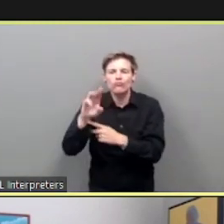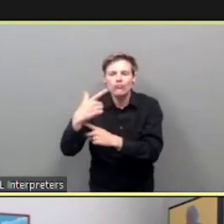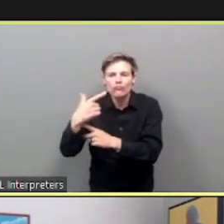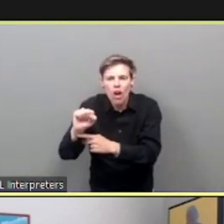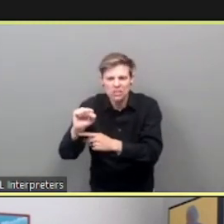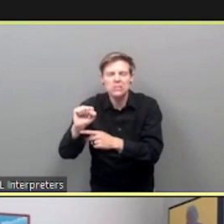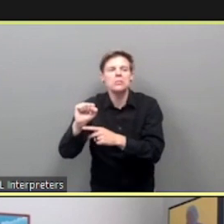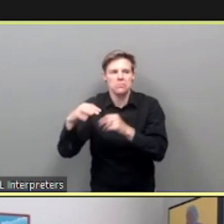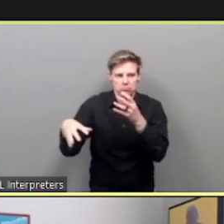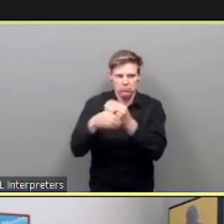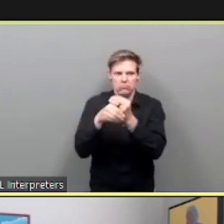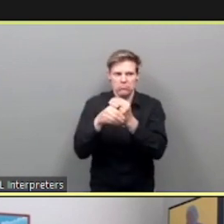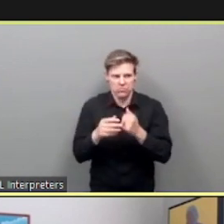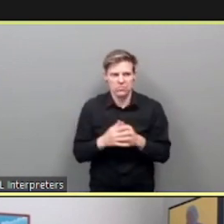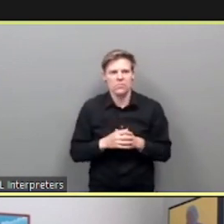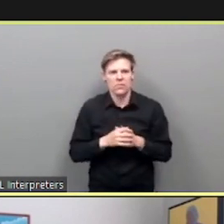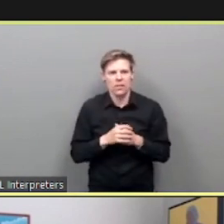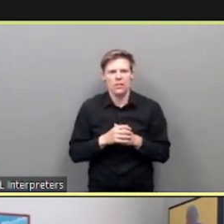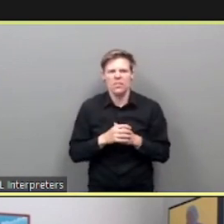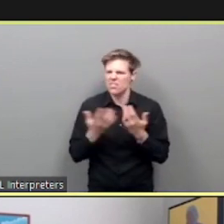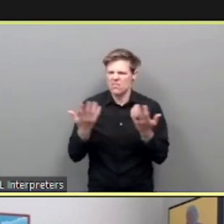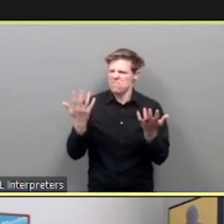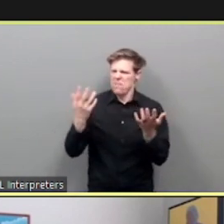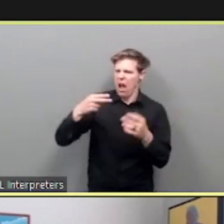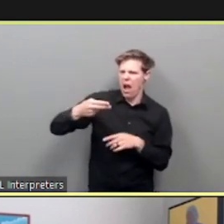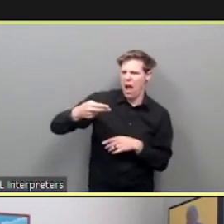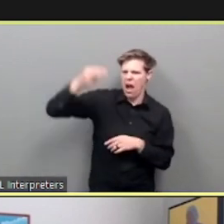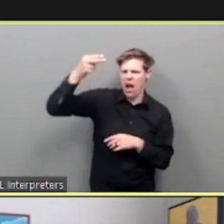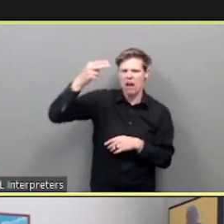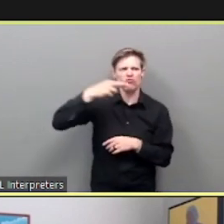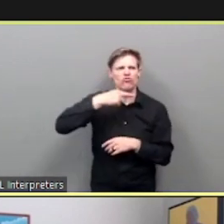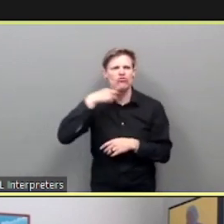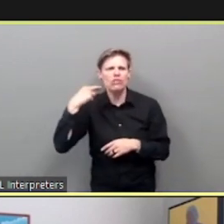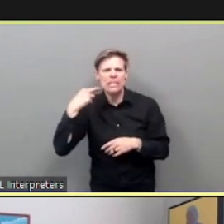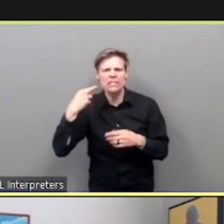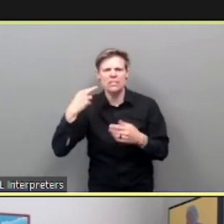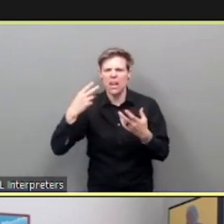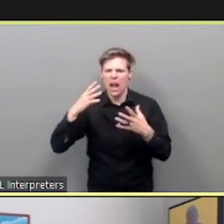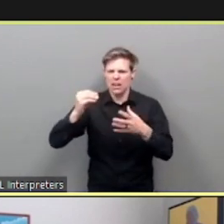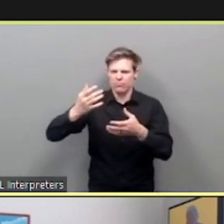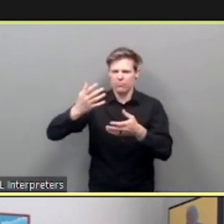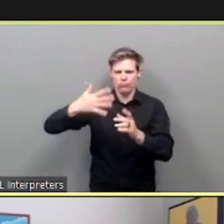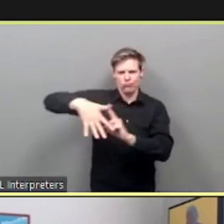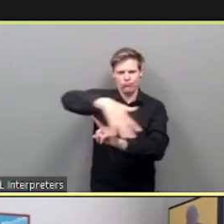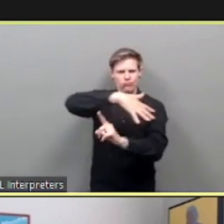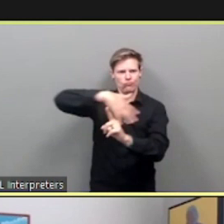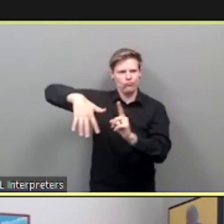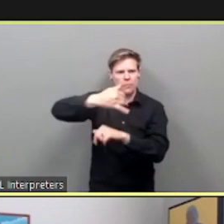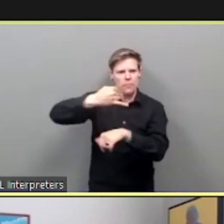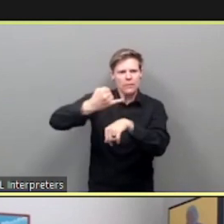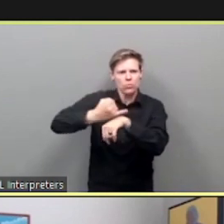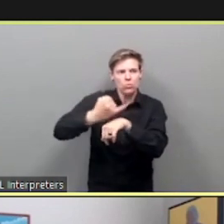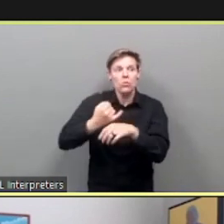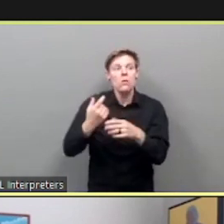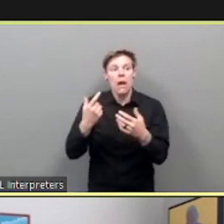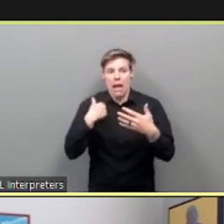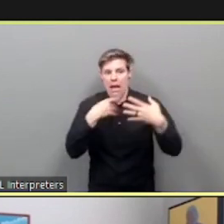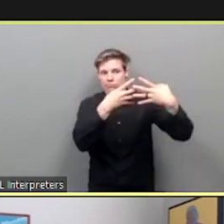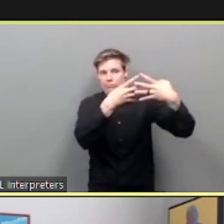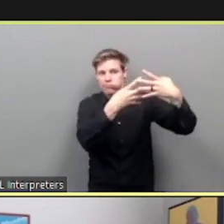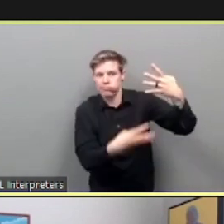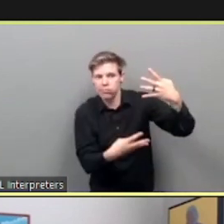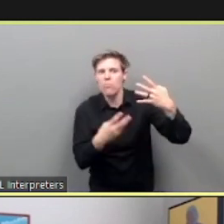high-risk occupational and institutional settings where people could potentially get more exposed to COVID. So